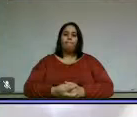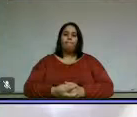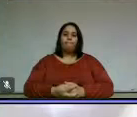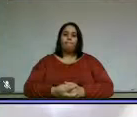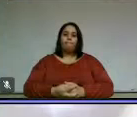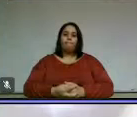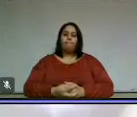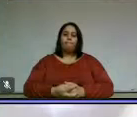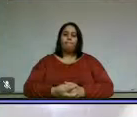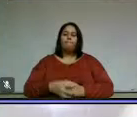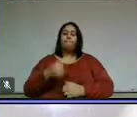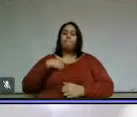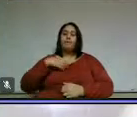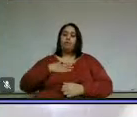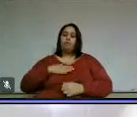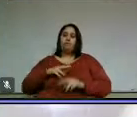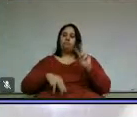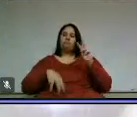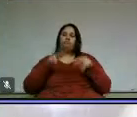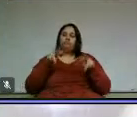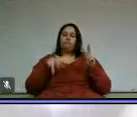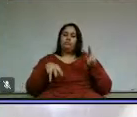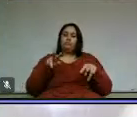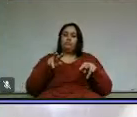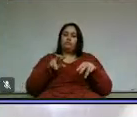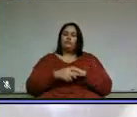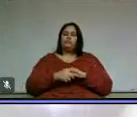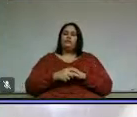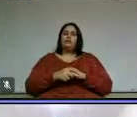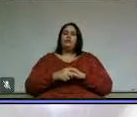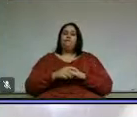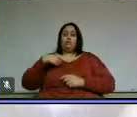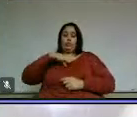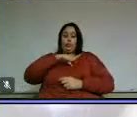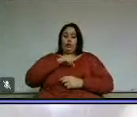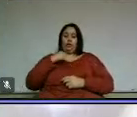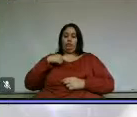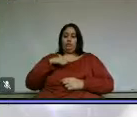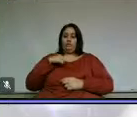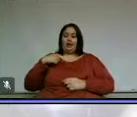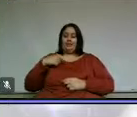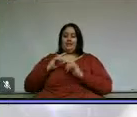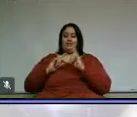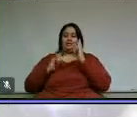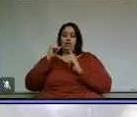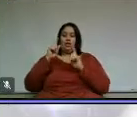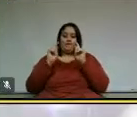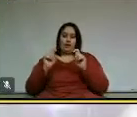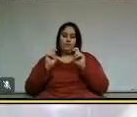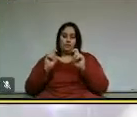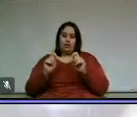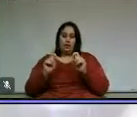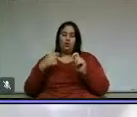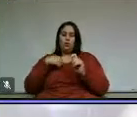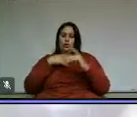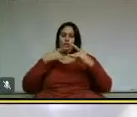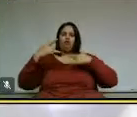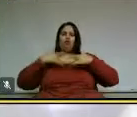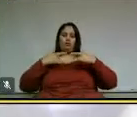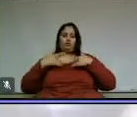I would just like to address that we as the municipality of the City of Cape Town are